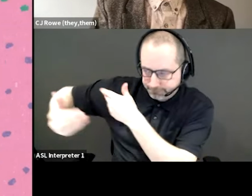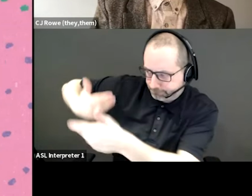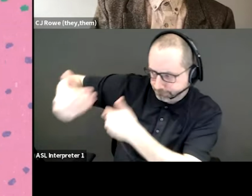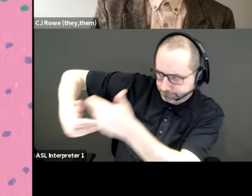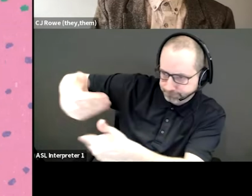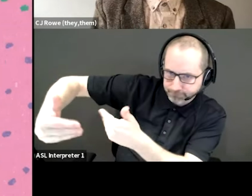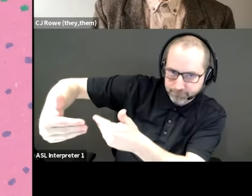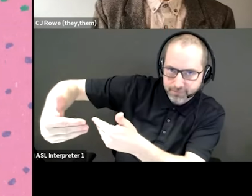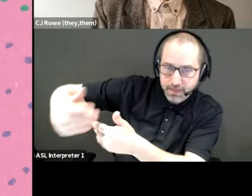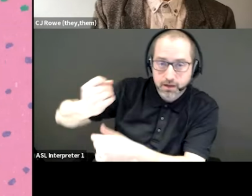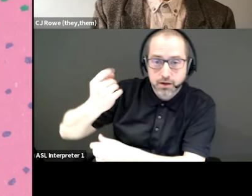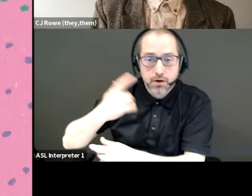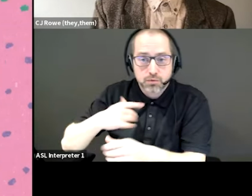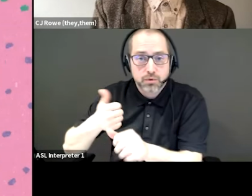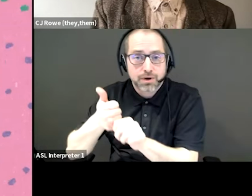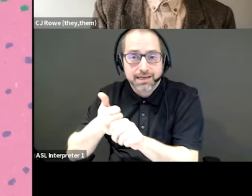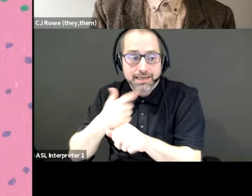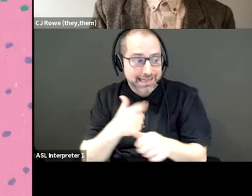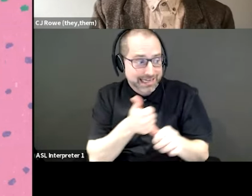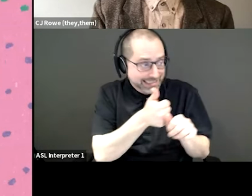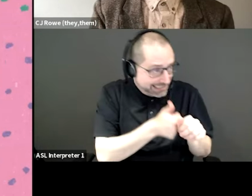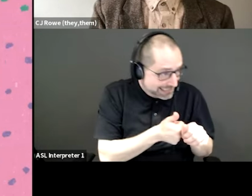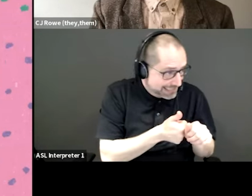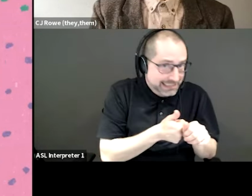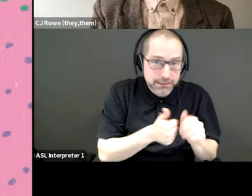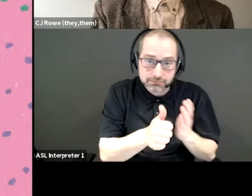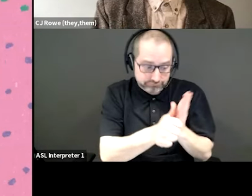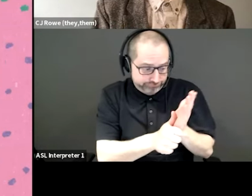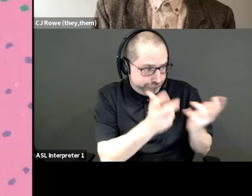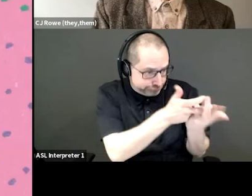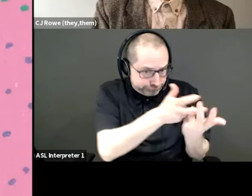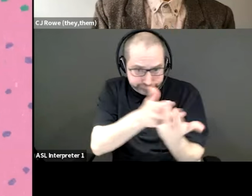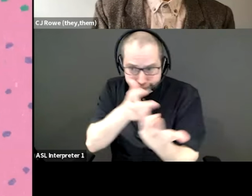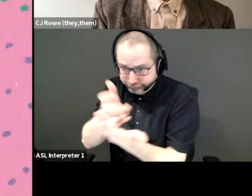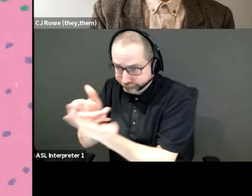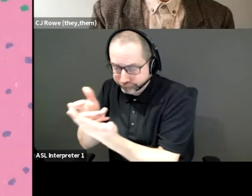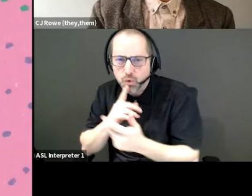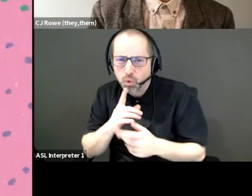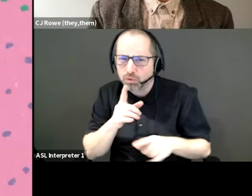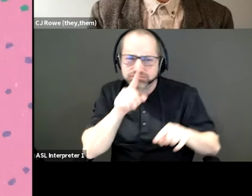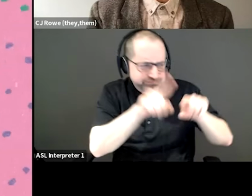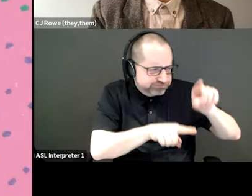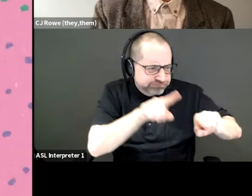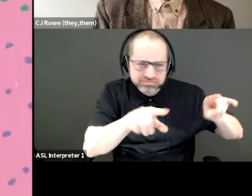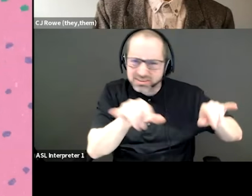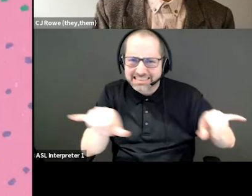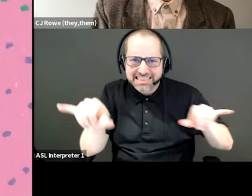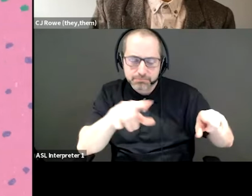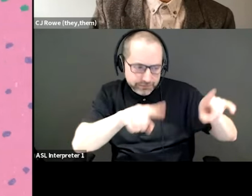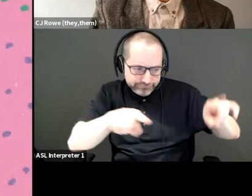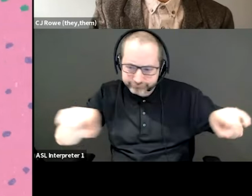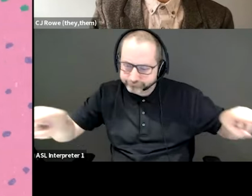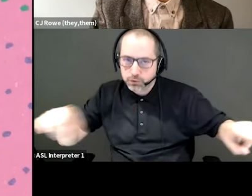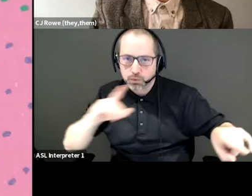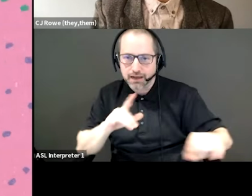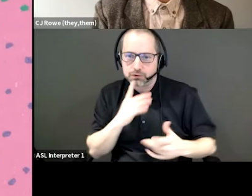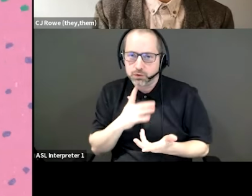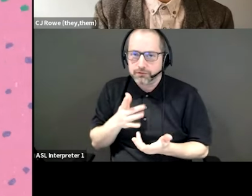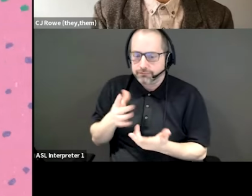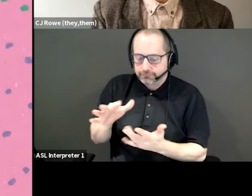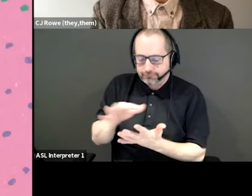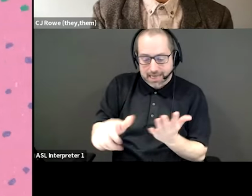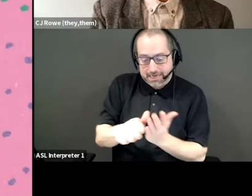no one size fits model. So each chapter has been built with a choose your own adventure style approach. The intention